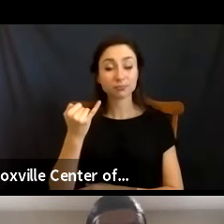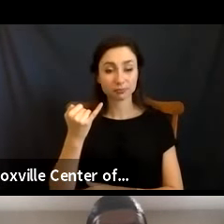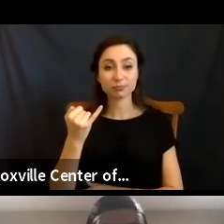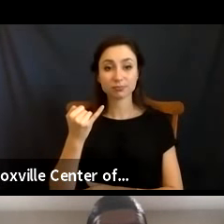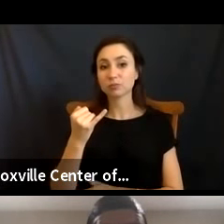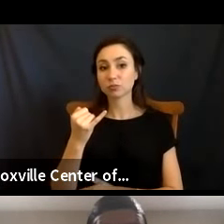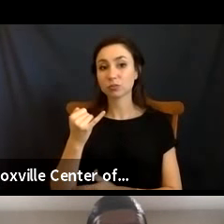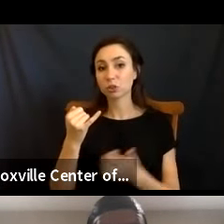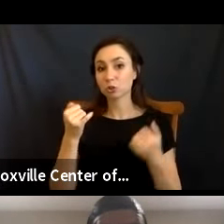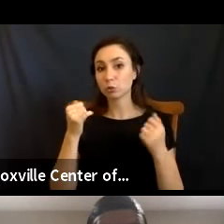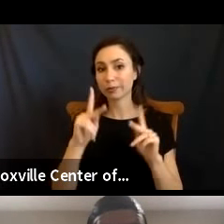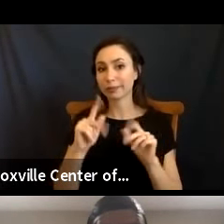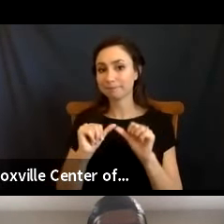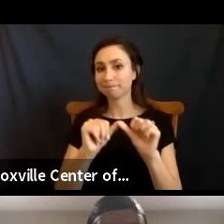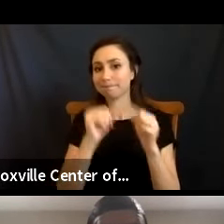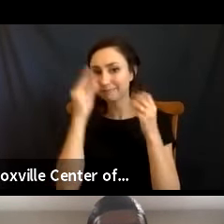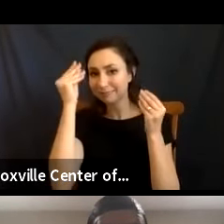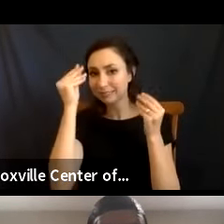bench cure a little bit.